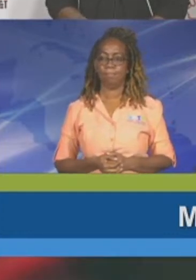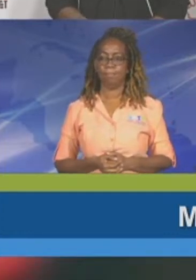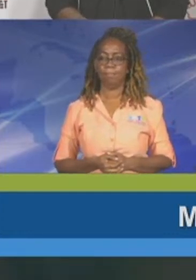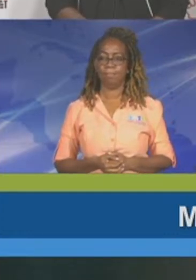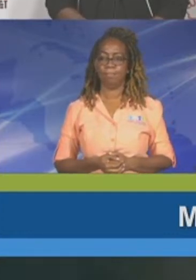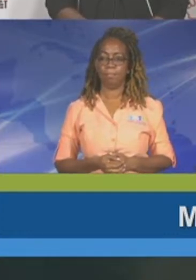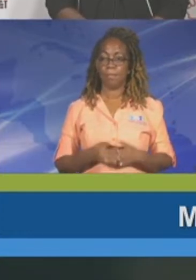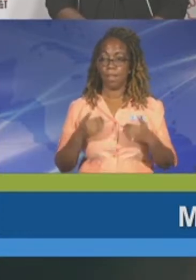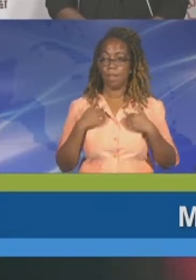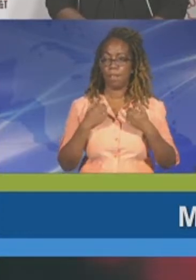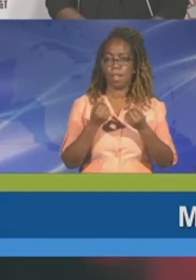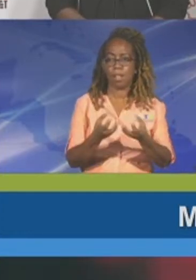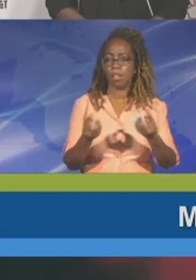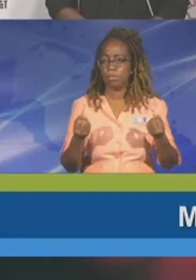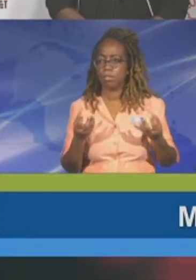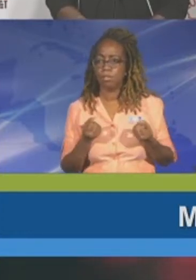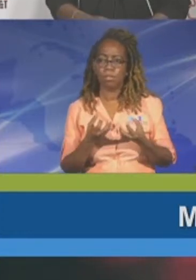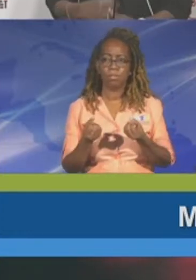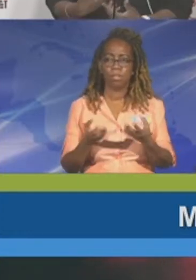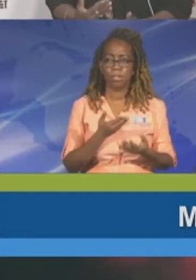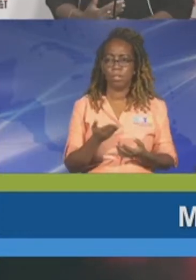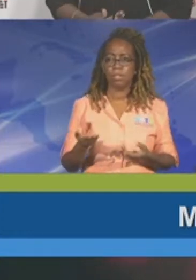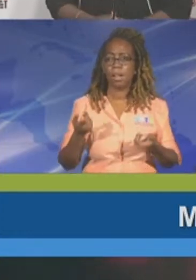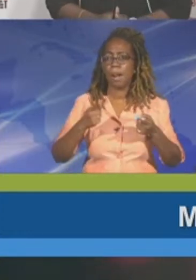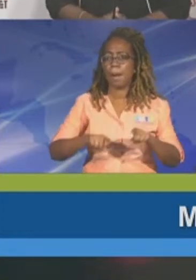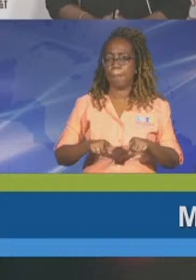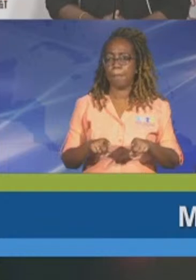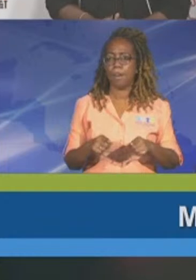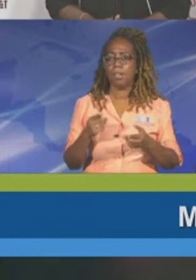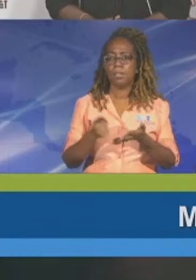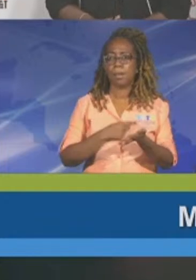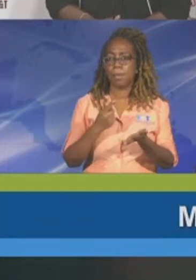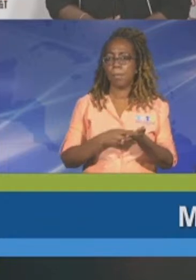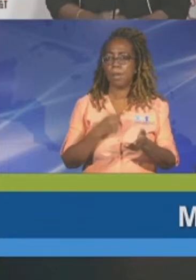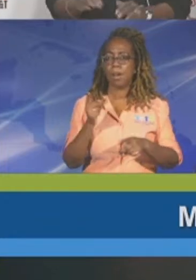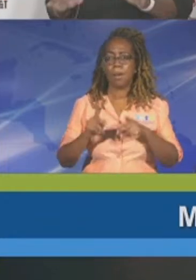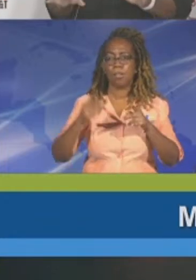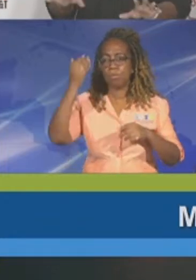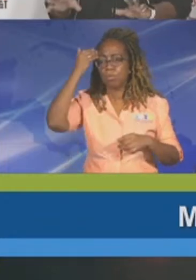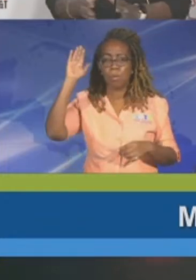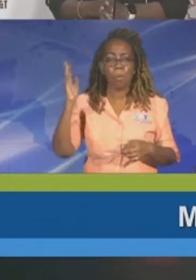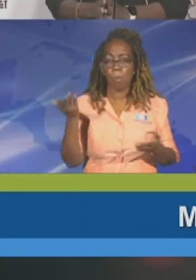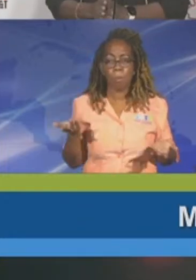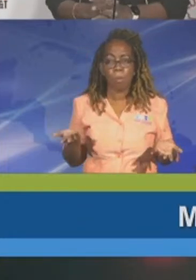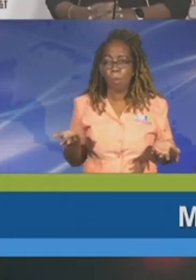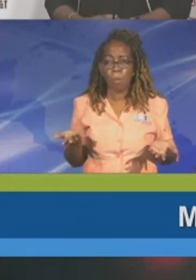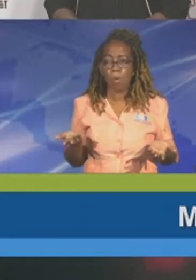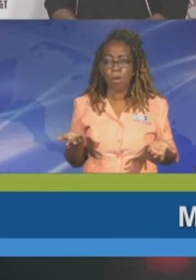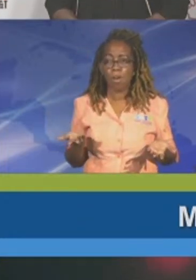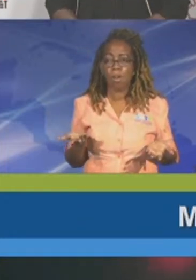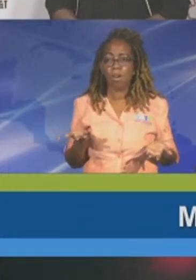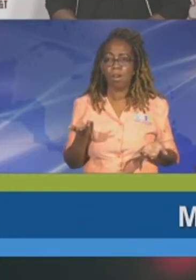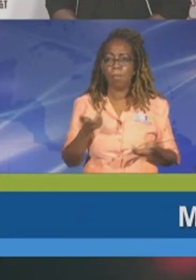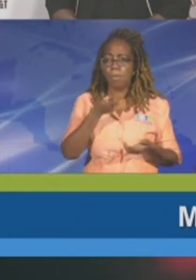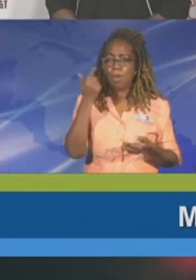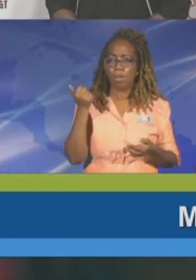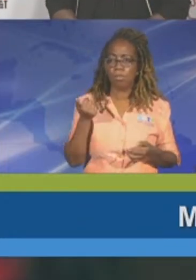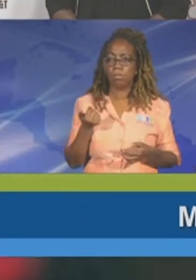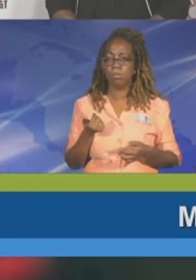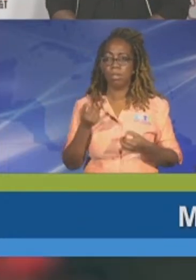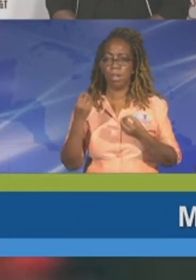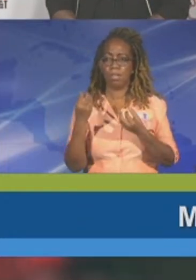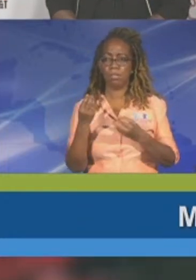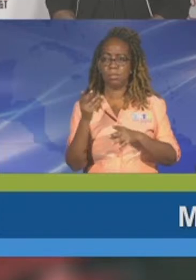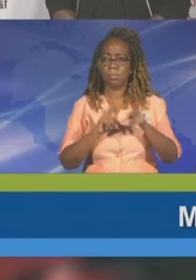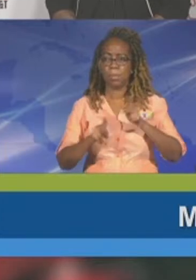there's a lot going on. Sometimes we're not aware of everything that's happening because a lot of it is happening behind the scenes, but